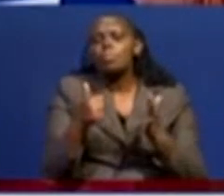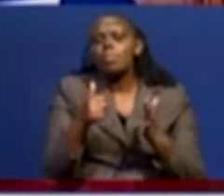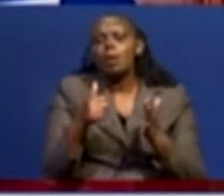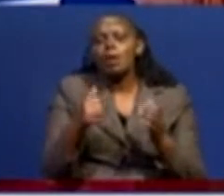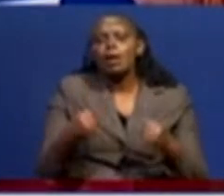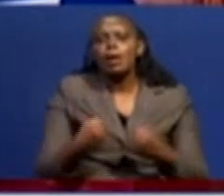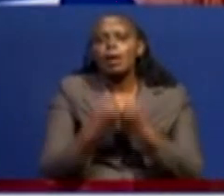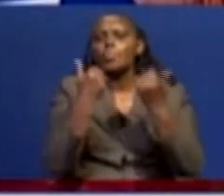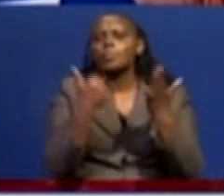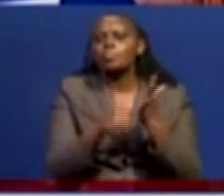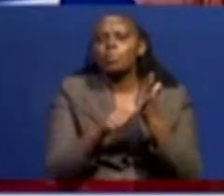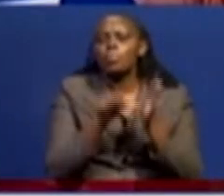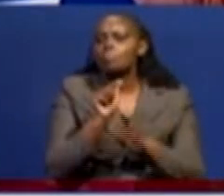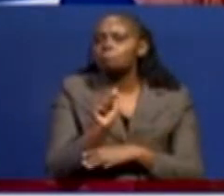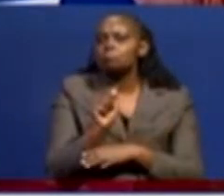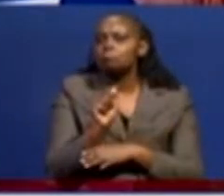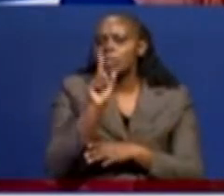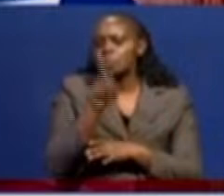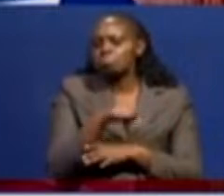revocation?